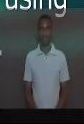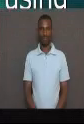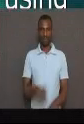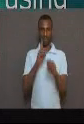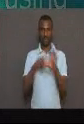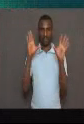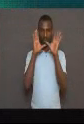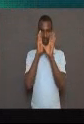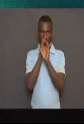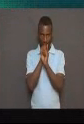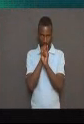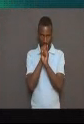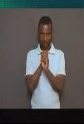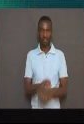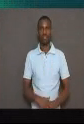Time's up!